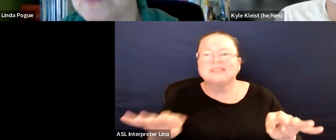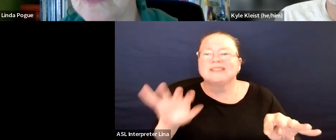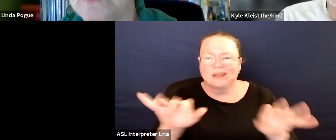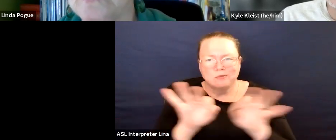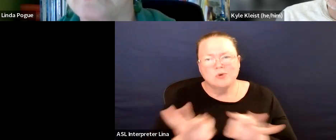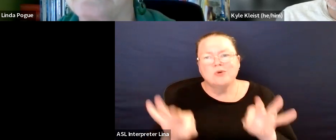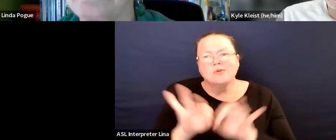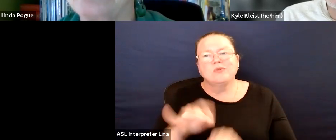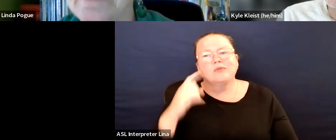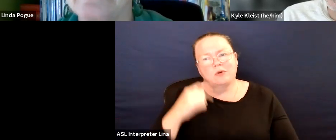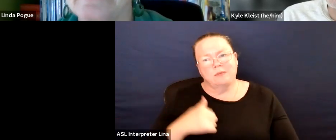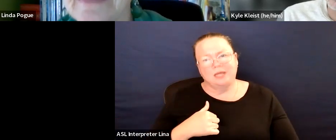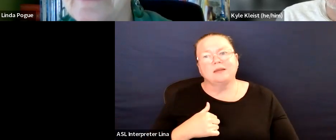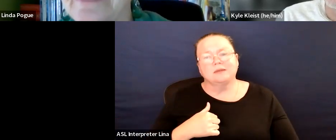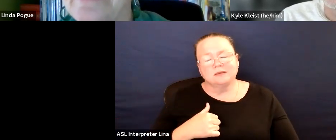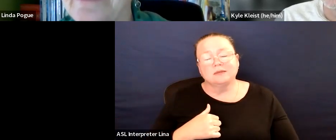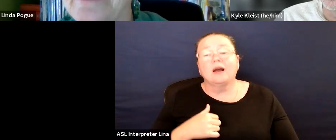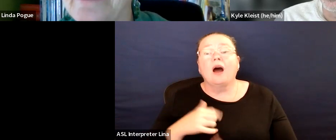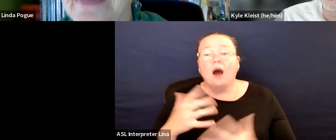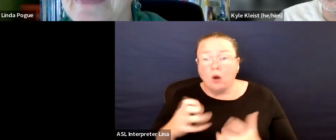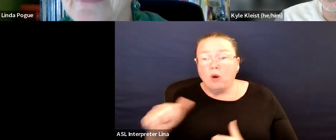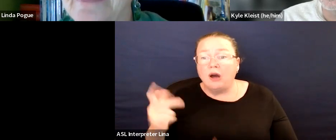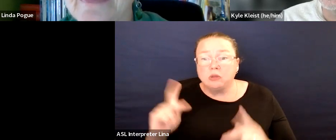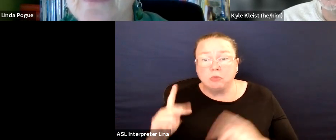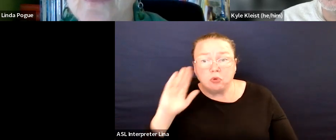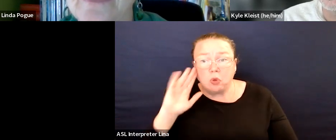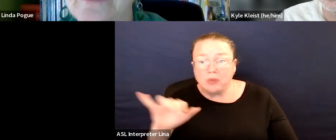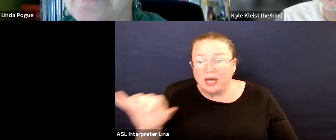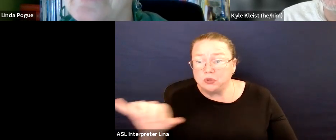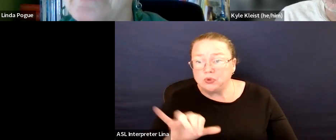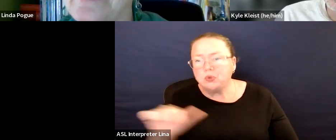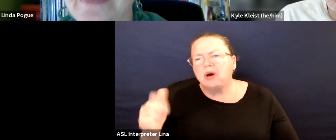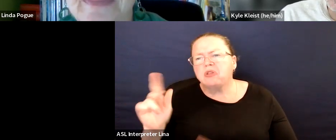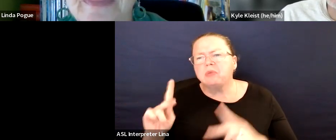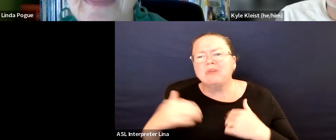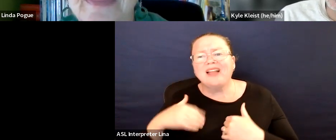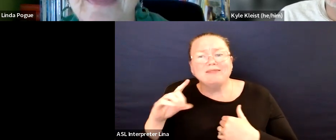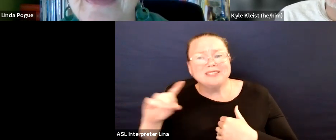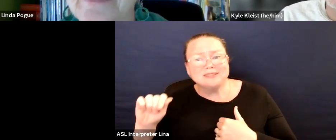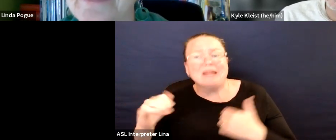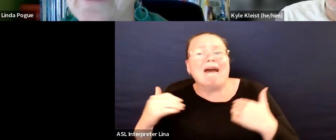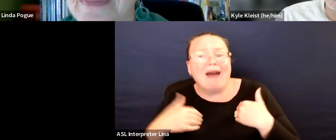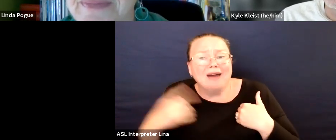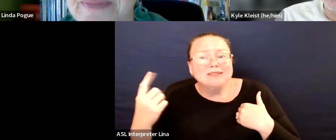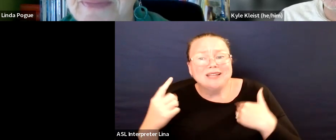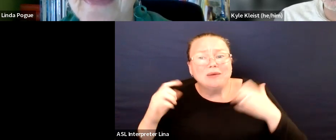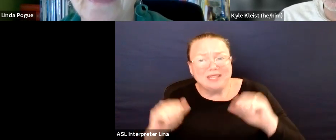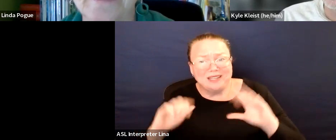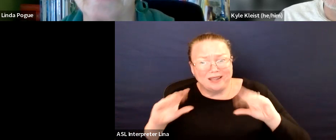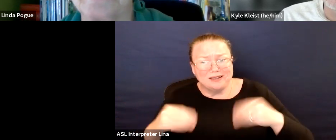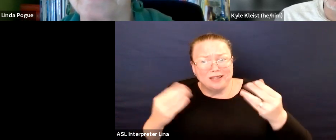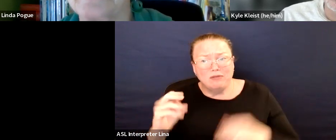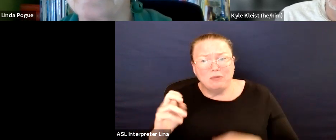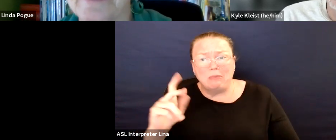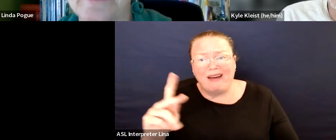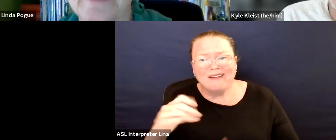me. That's what I want other people to know, is that individuals with disabilities have something they can give back. They have that